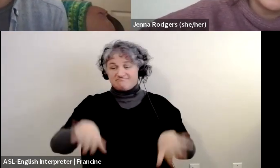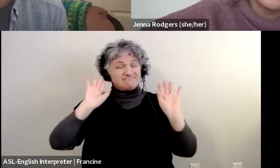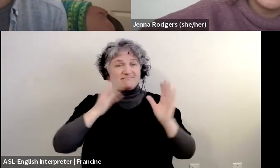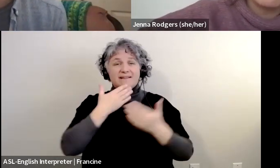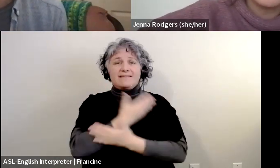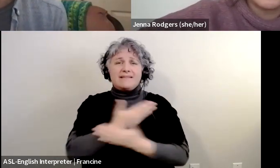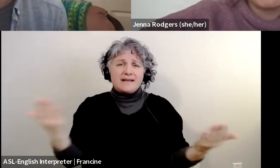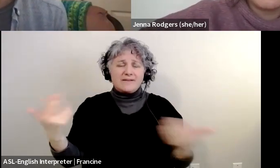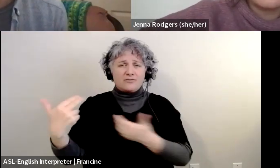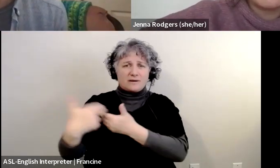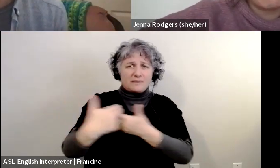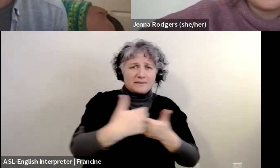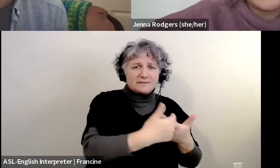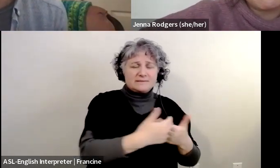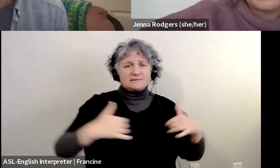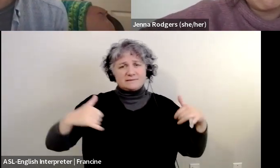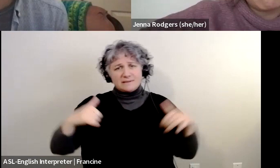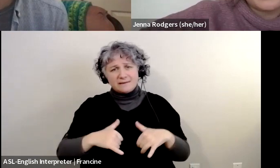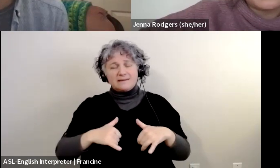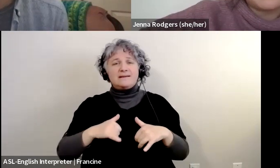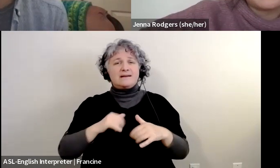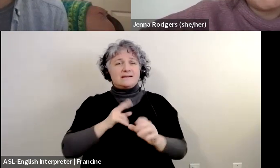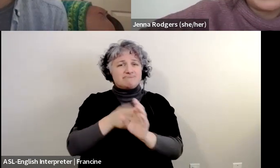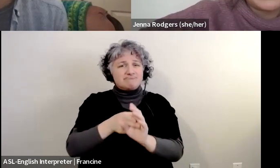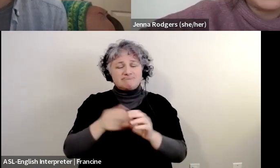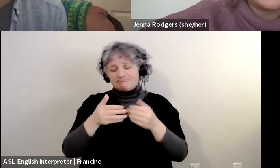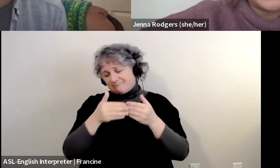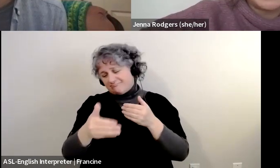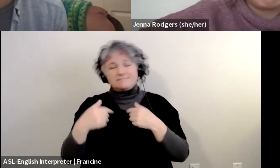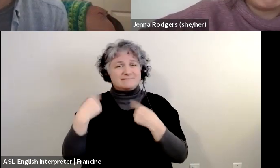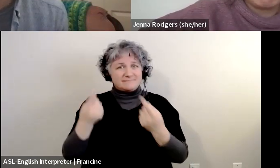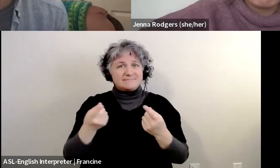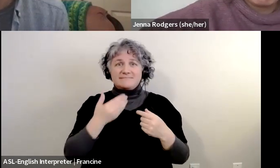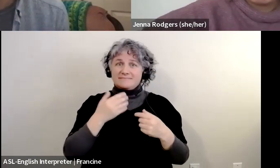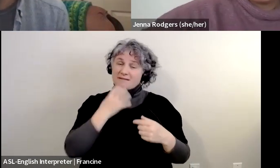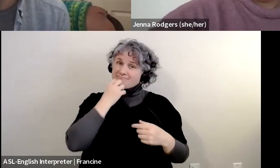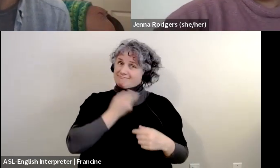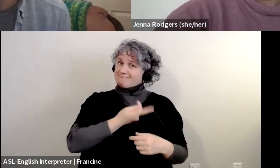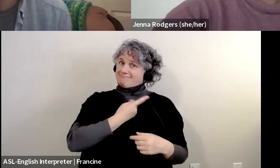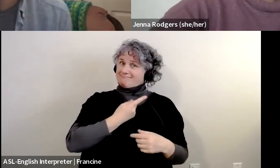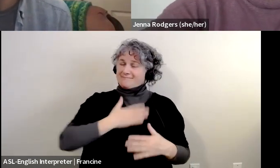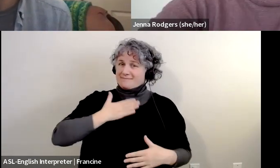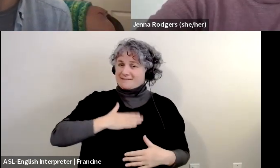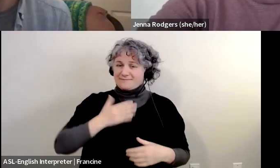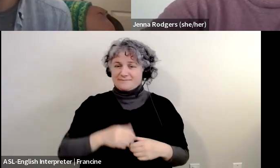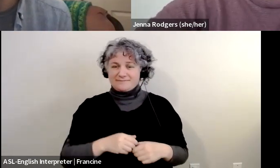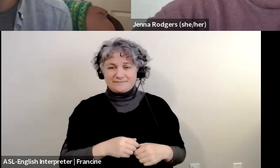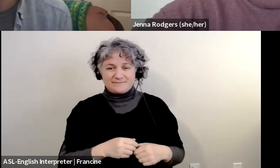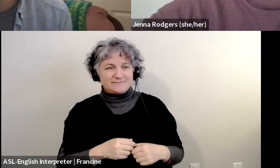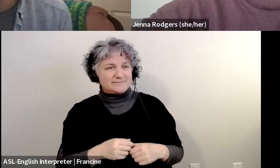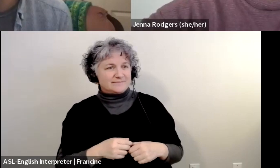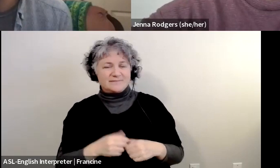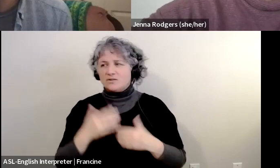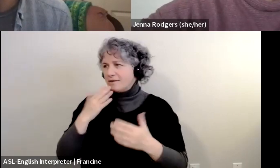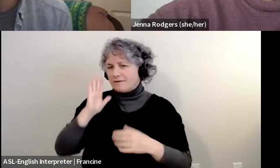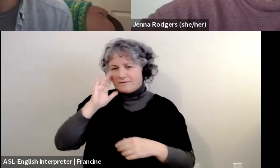you for attending, for sticking with us, and for participating throughout this session. It means a lot to us. Yeah, so grateful for your time.